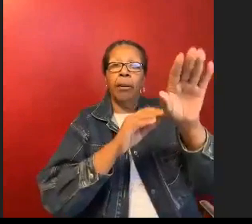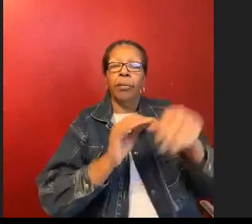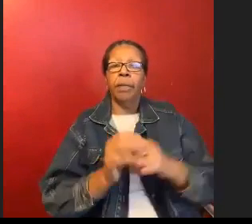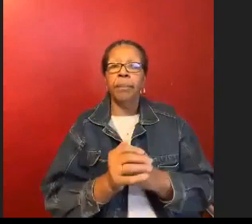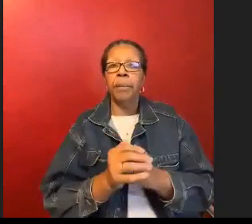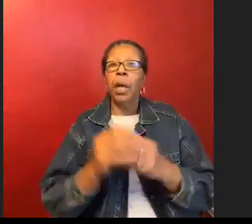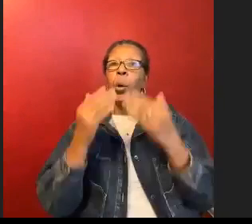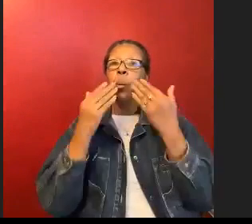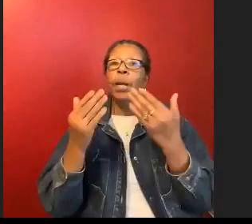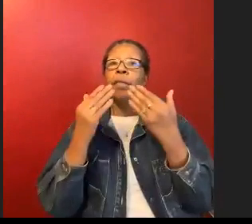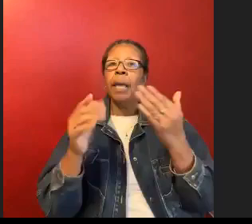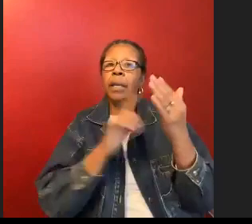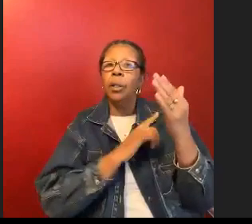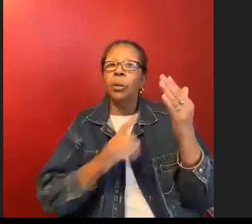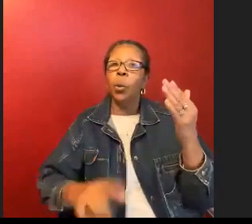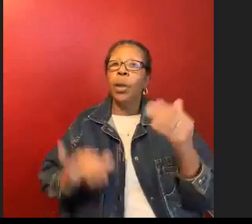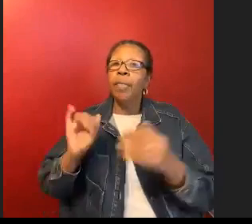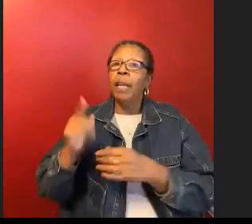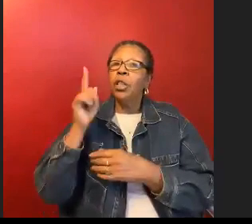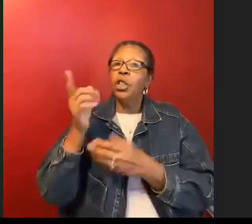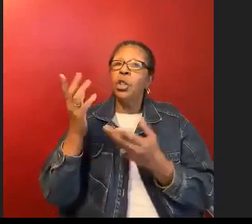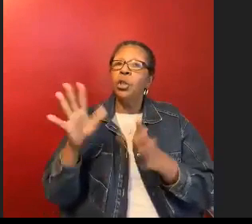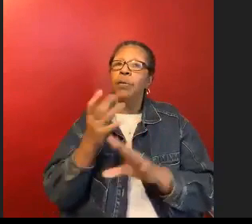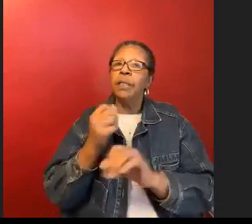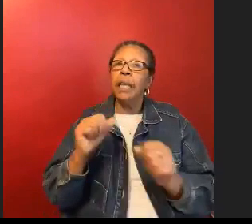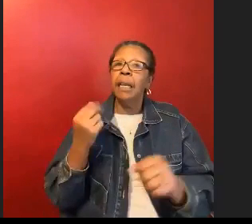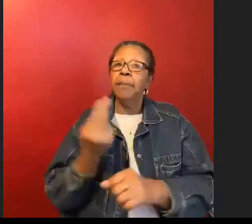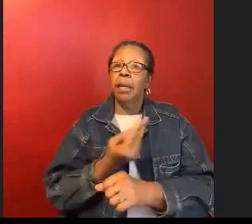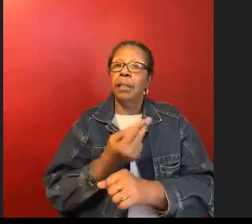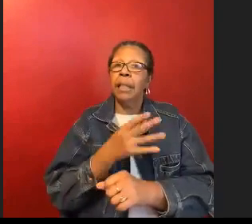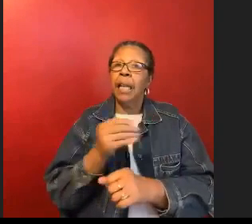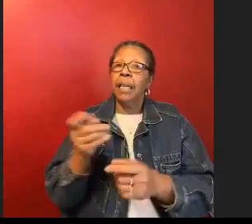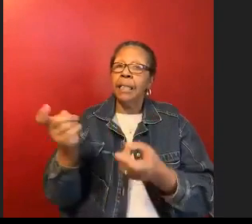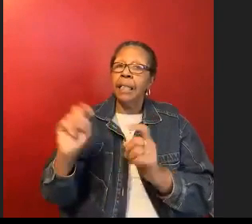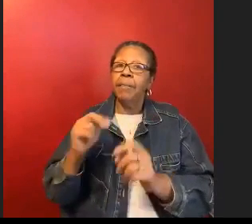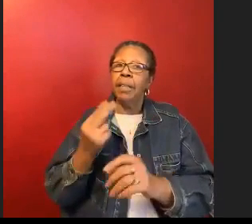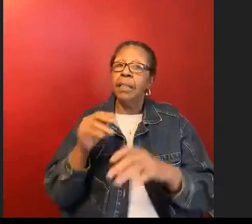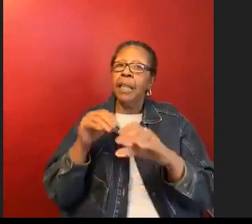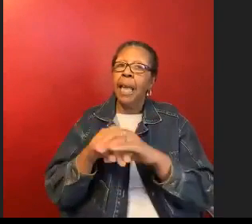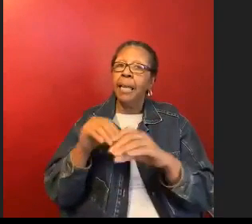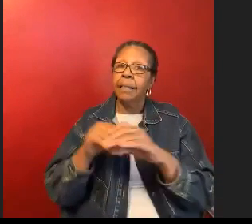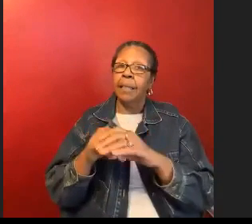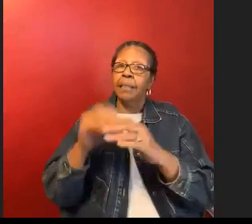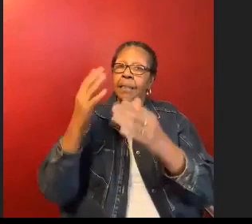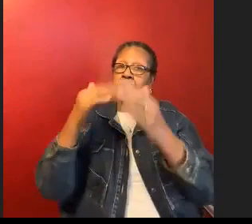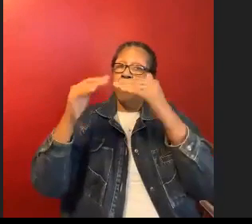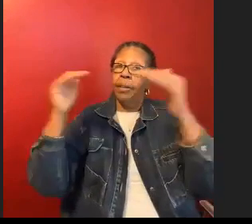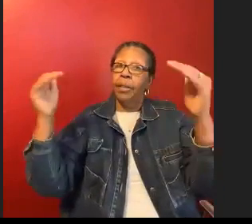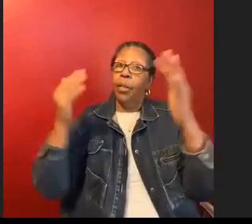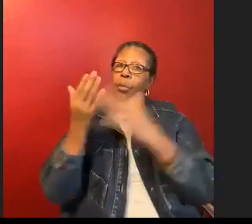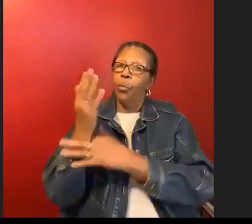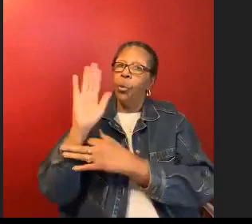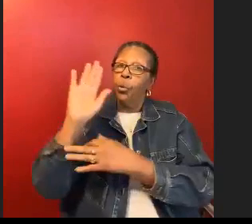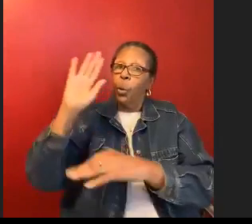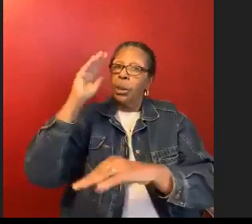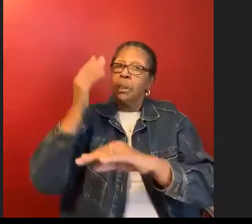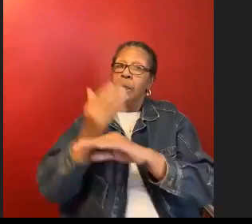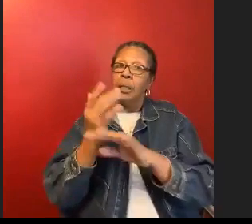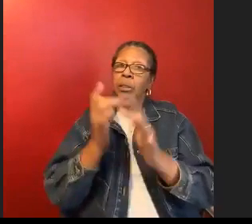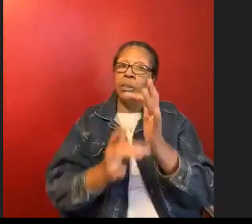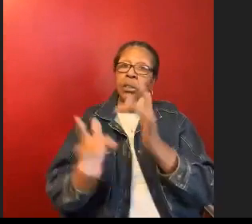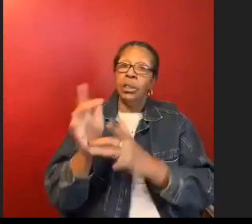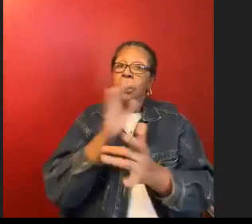you have saved us and given us access to heaven through your Son, Jesus